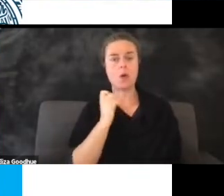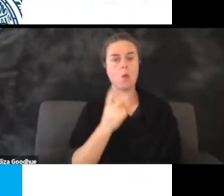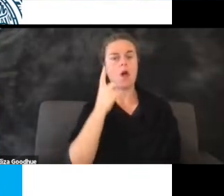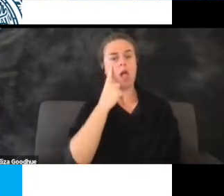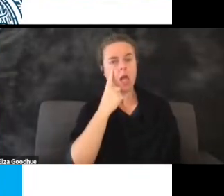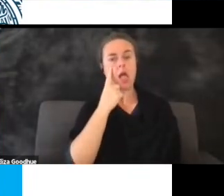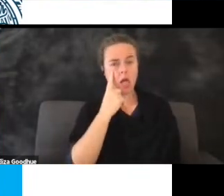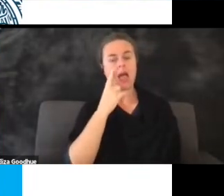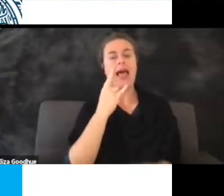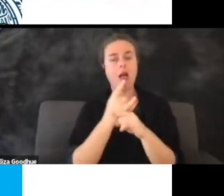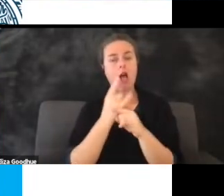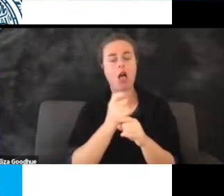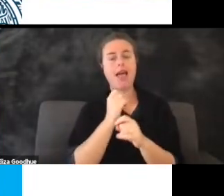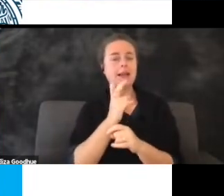tobacco,